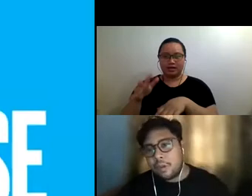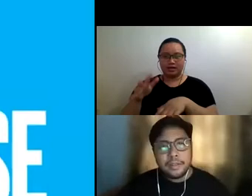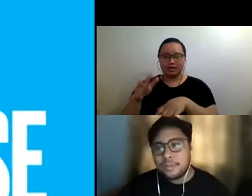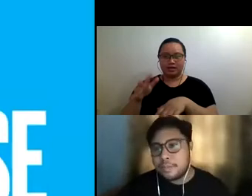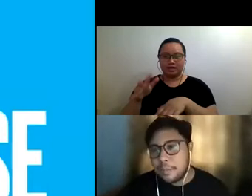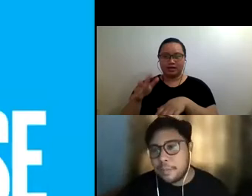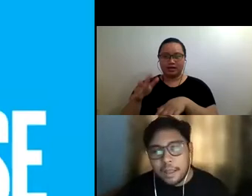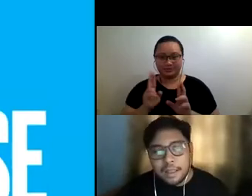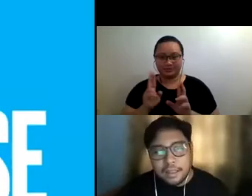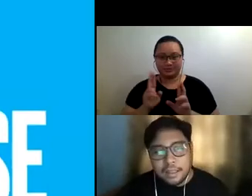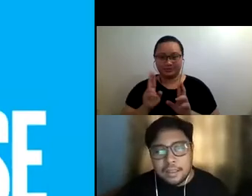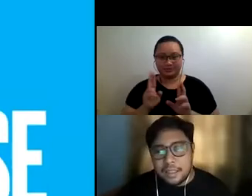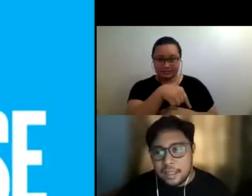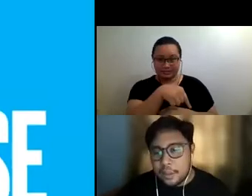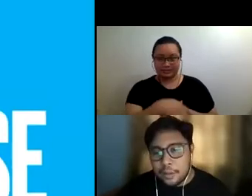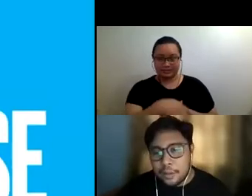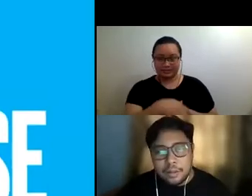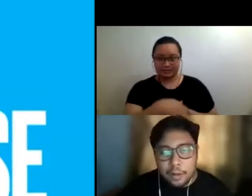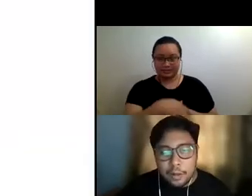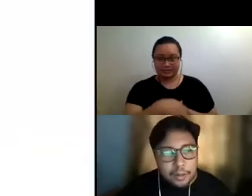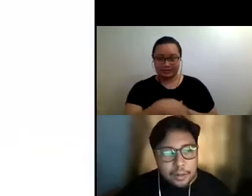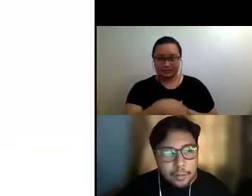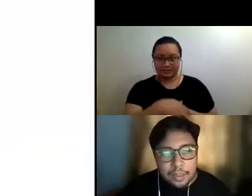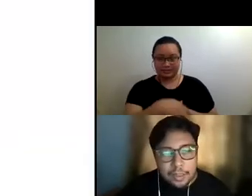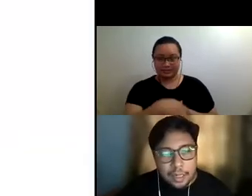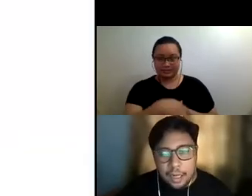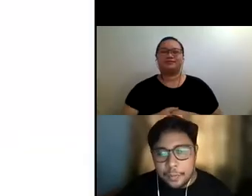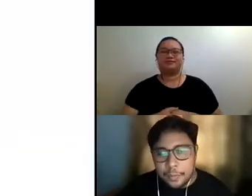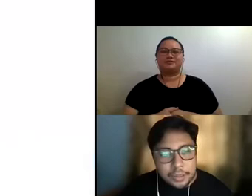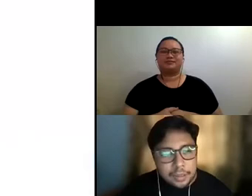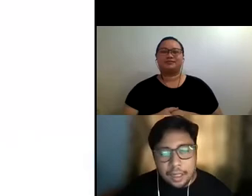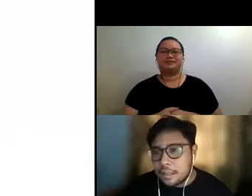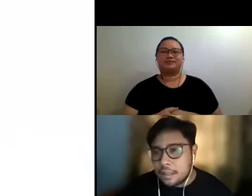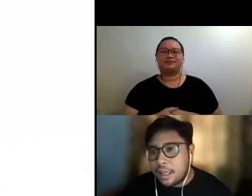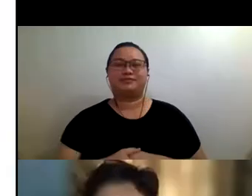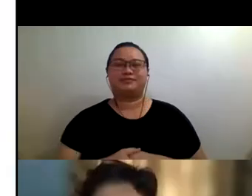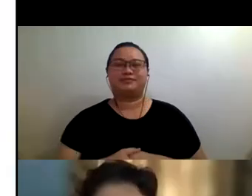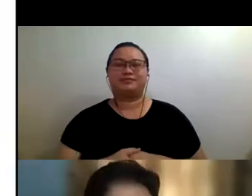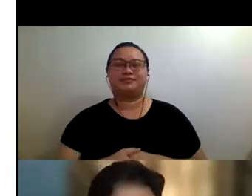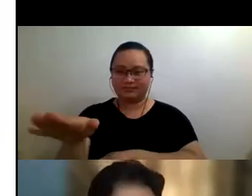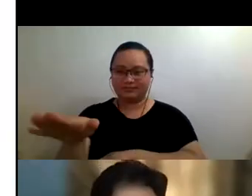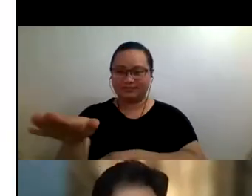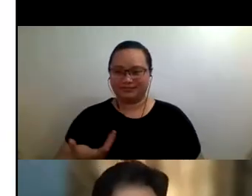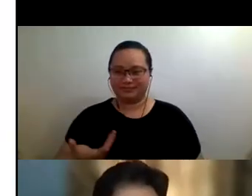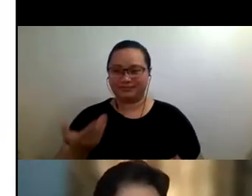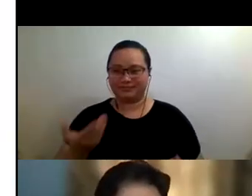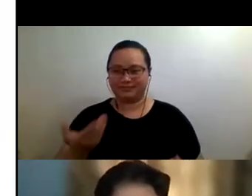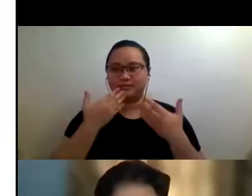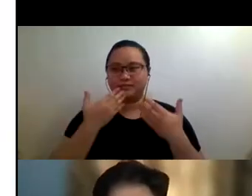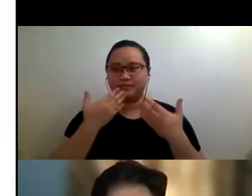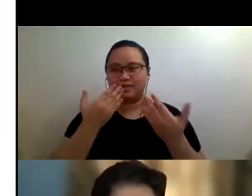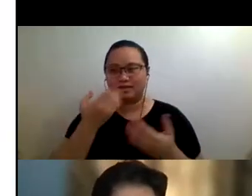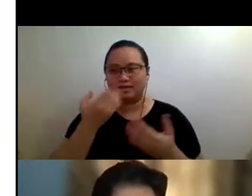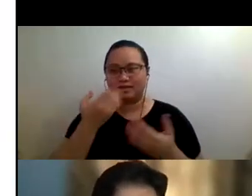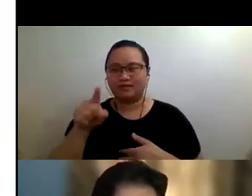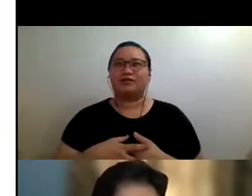sige. Okay. Sige. So, first, hello. So, magandang hapon sa lahat na nandito. Thank